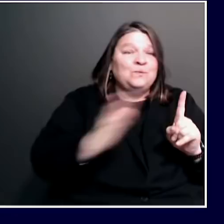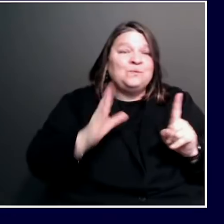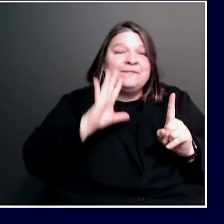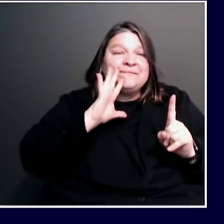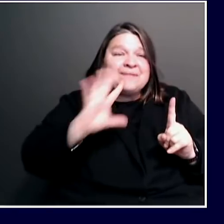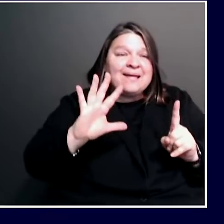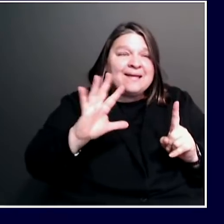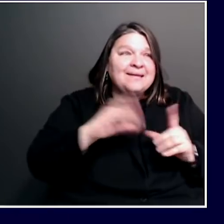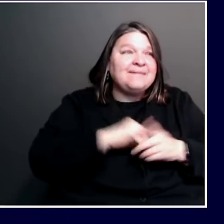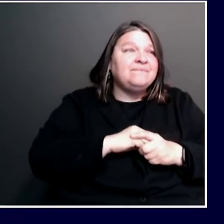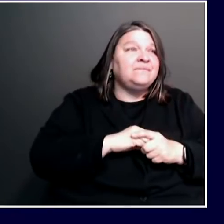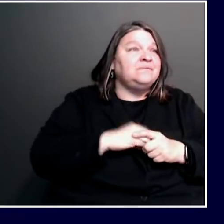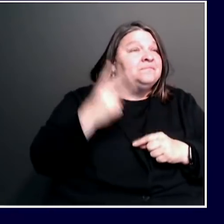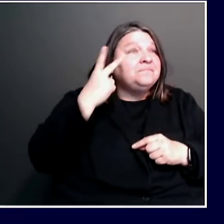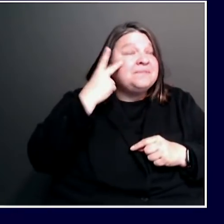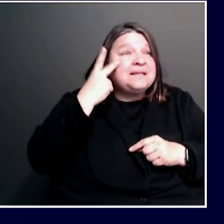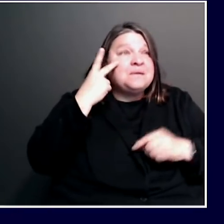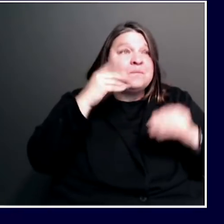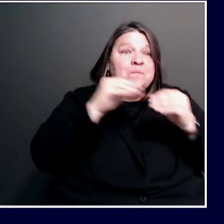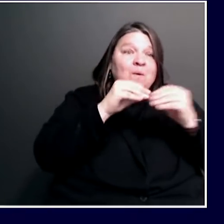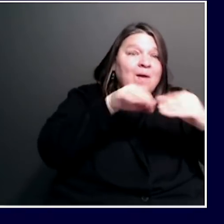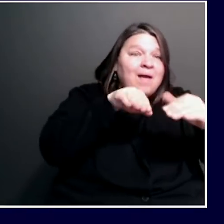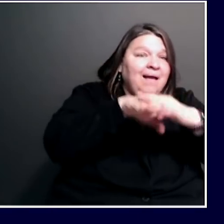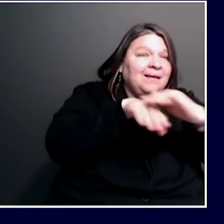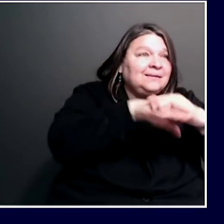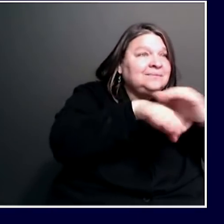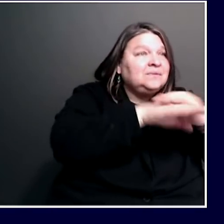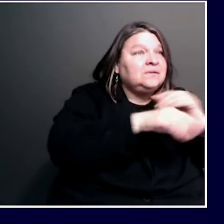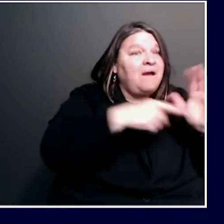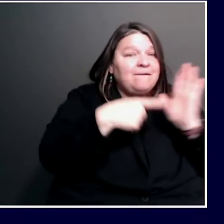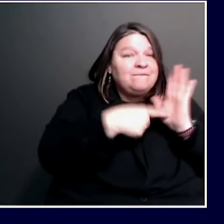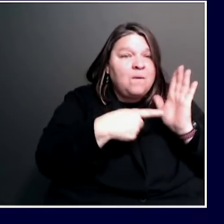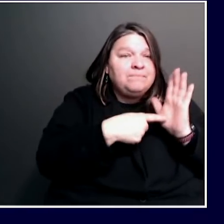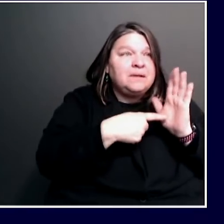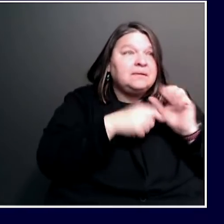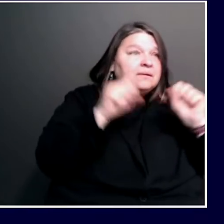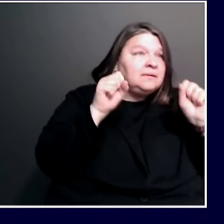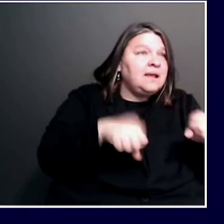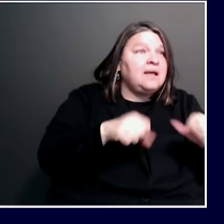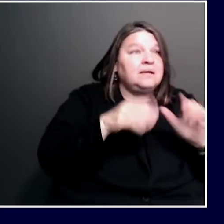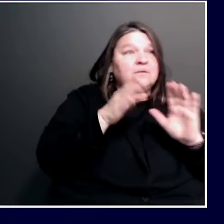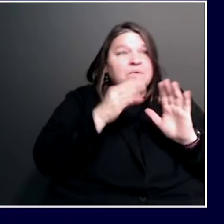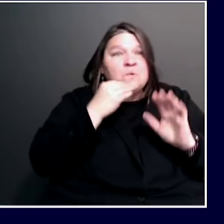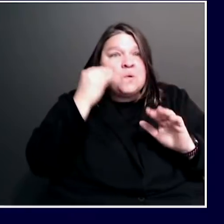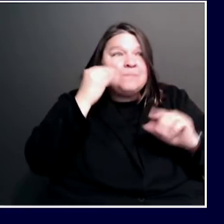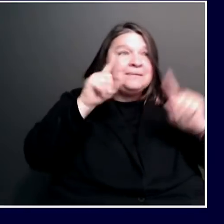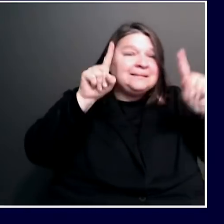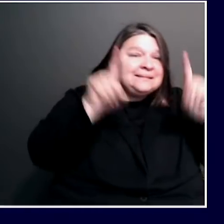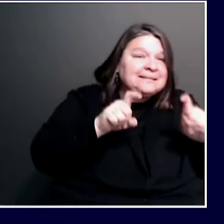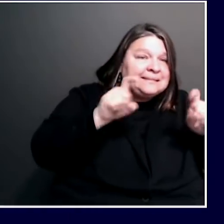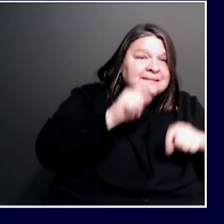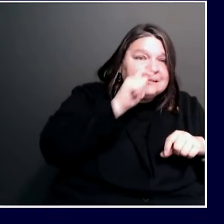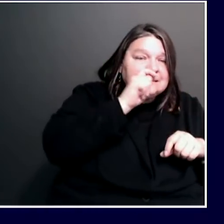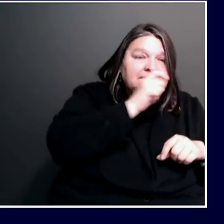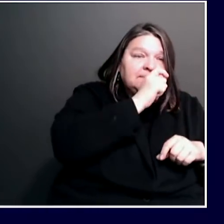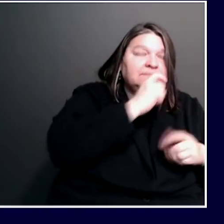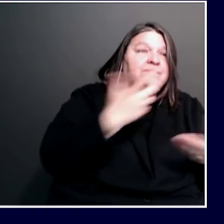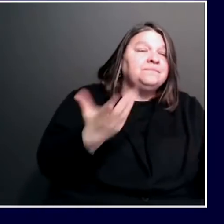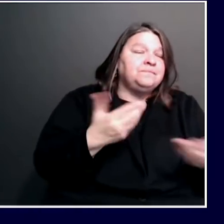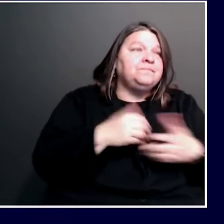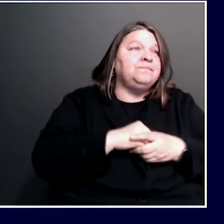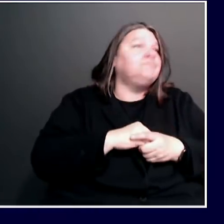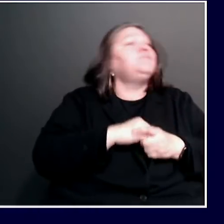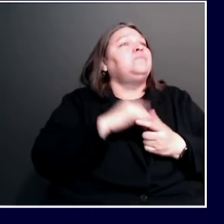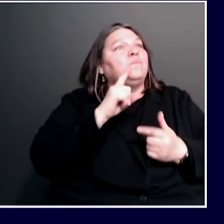easier access to affordable home testing. These new tools, on top of Maine's still high performance in containing